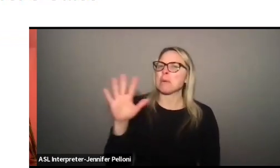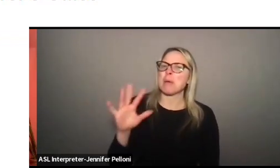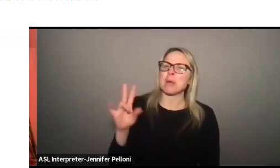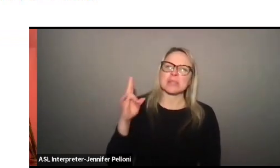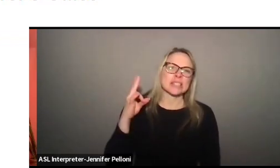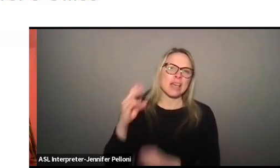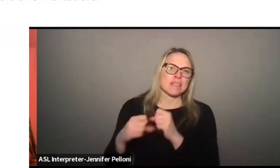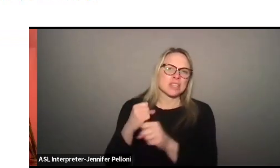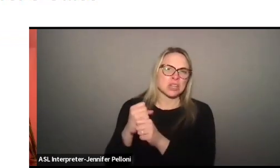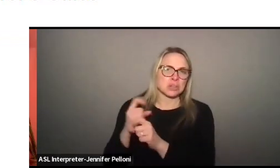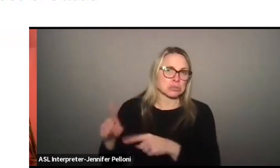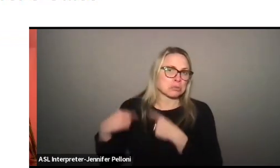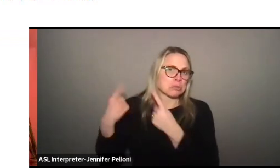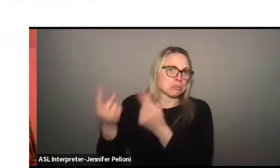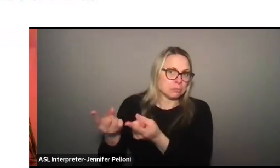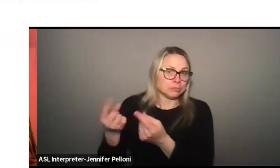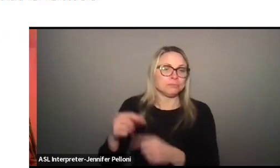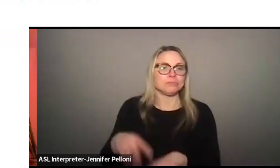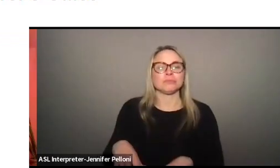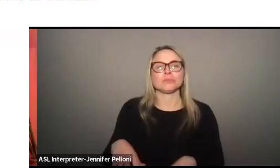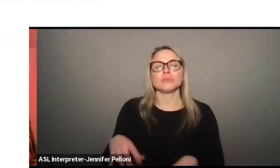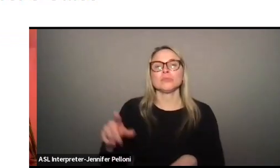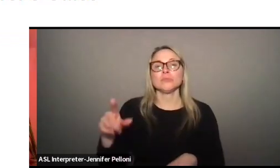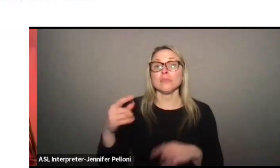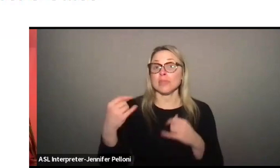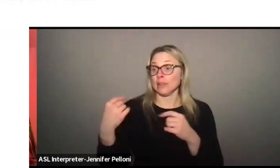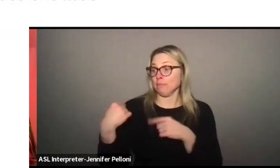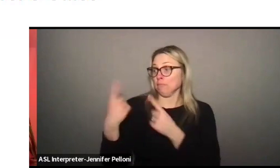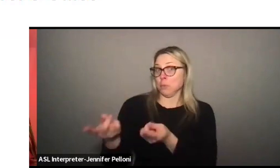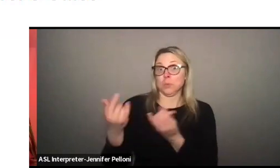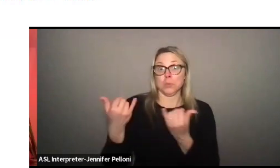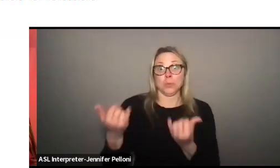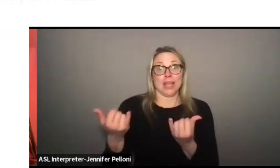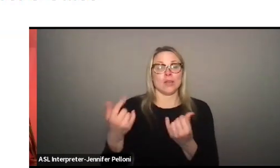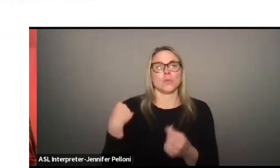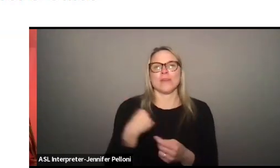Maryland. And to date, we have over